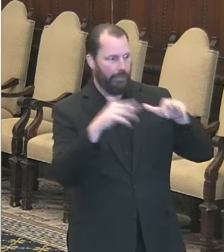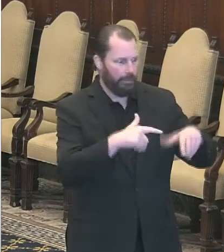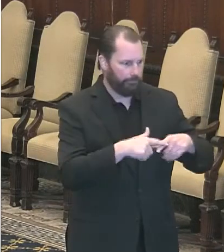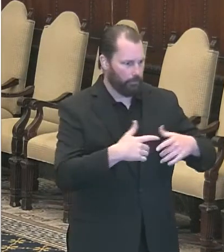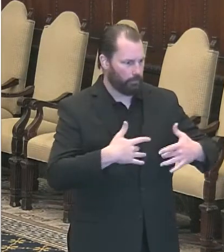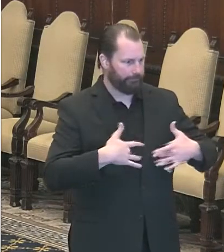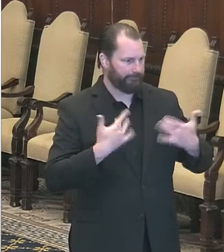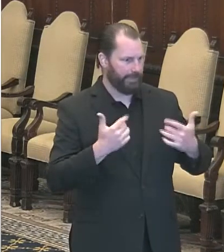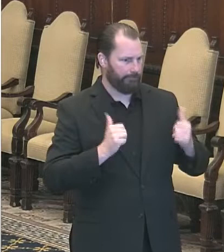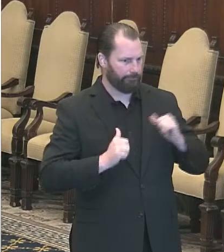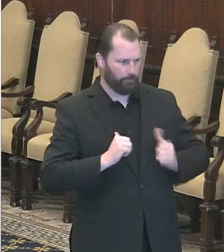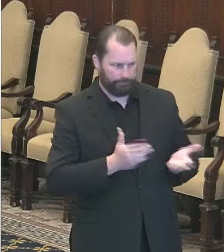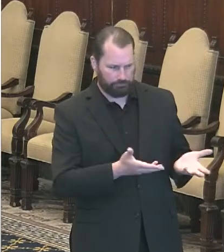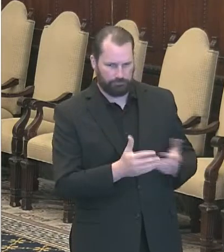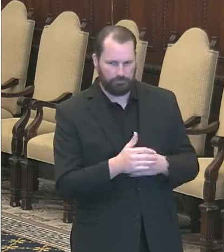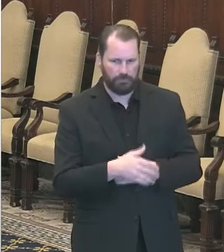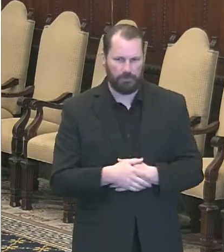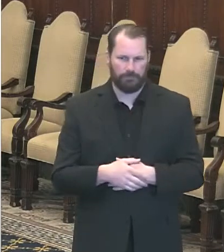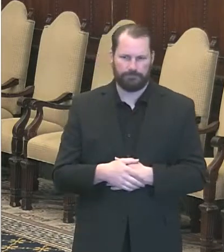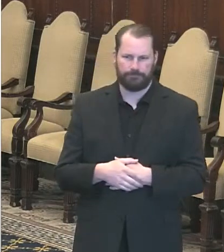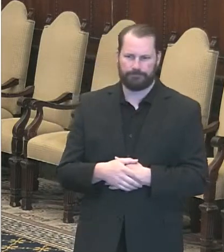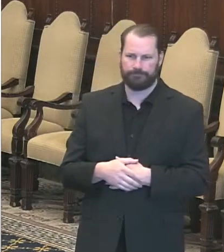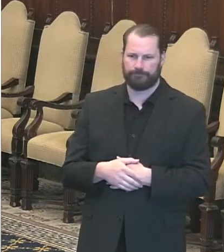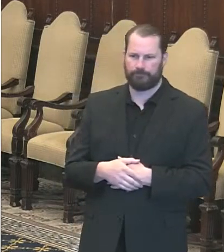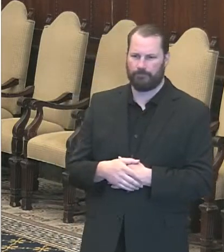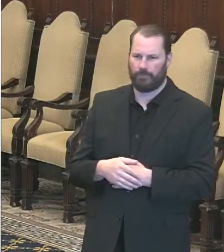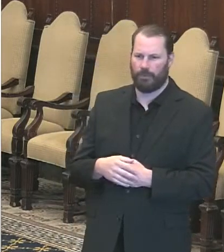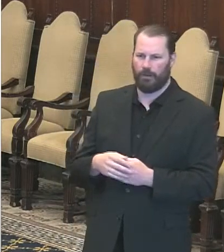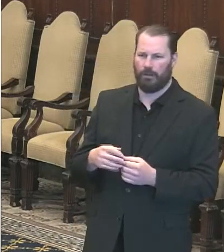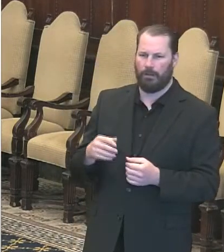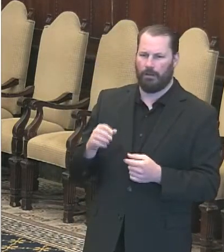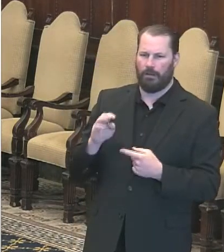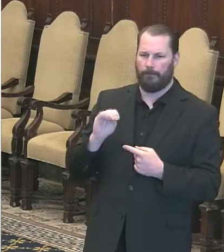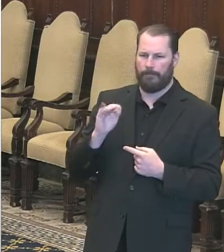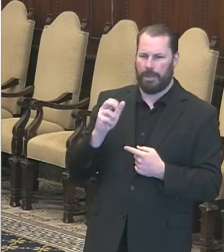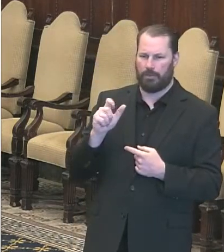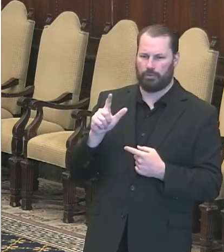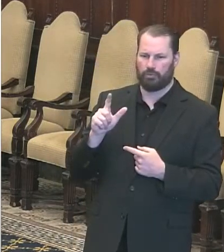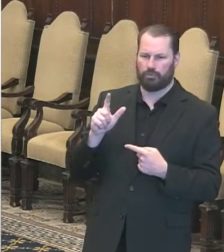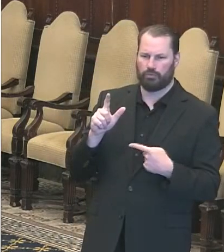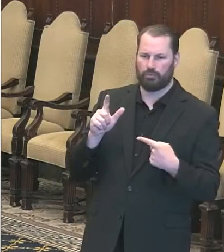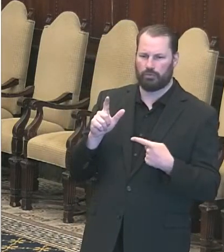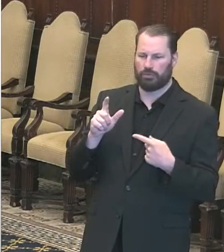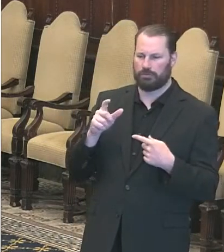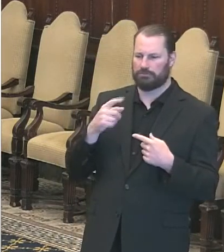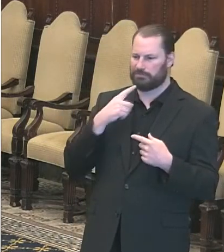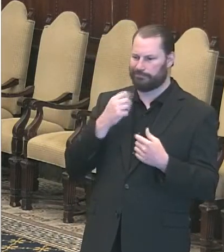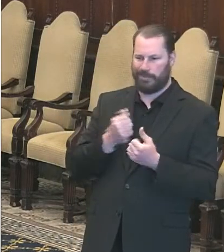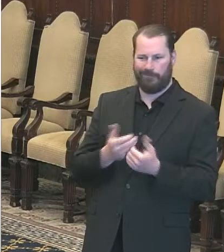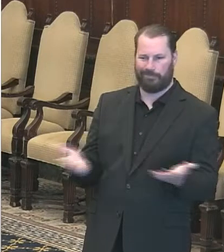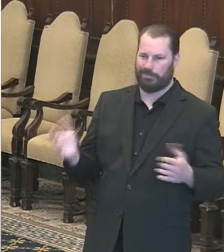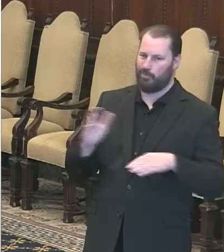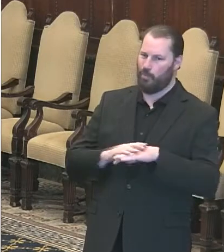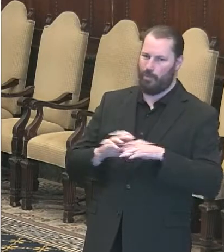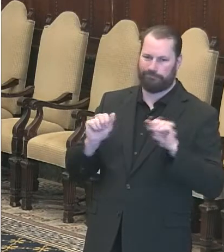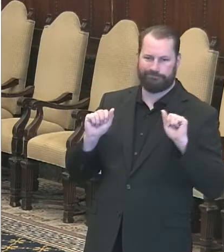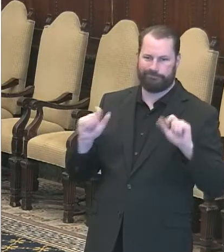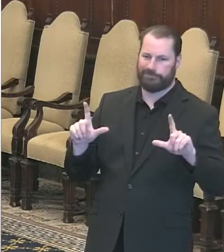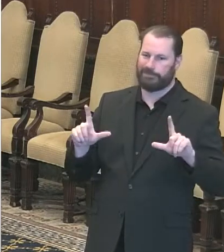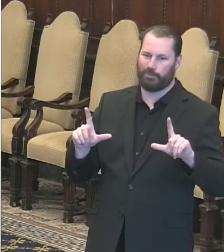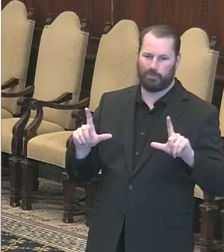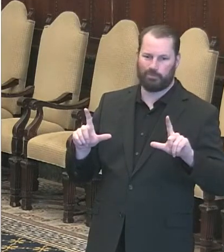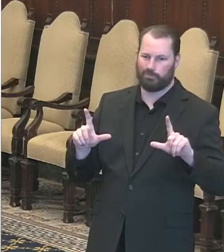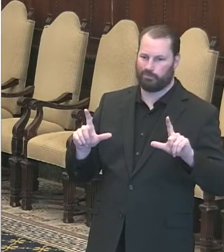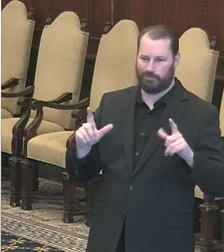events throughout the entire festival are all going to be completely virtual, meaning that the only way that you can access them is in your home,